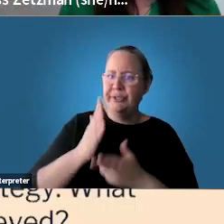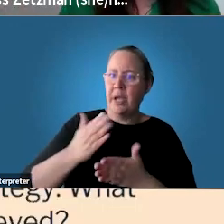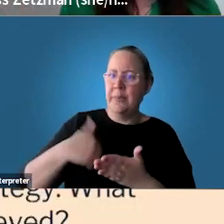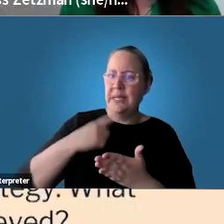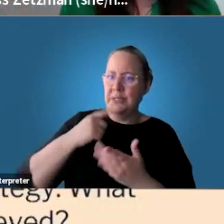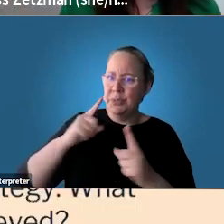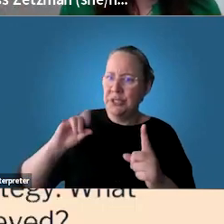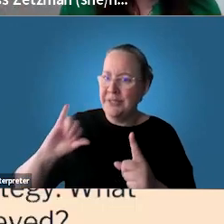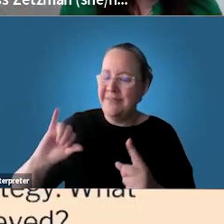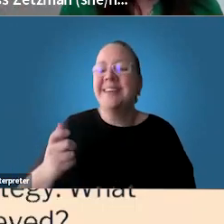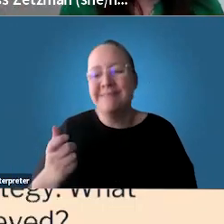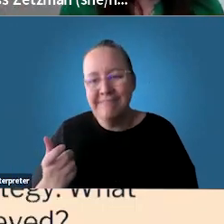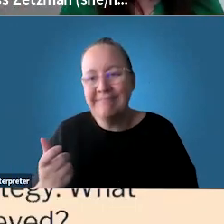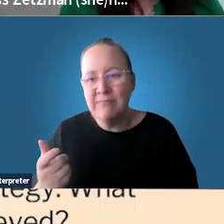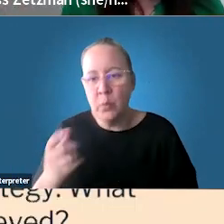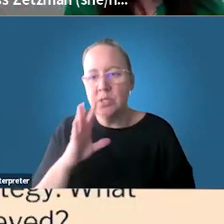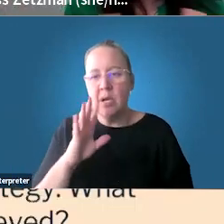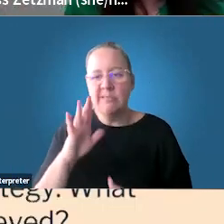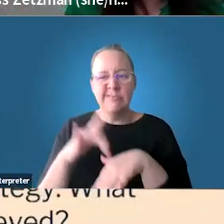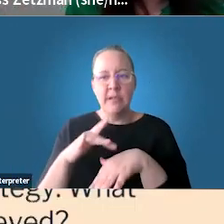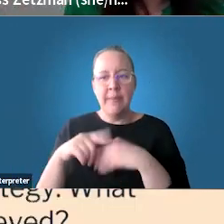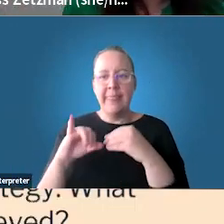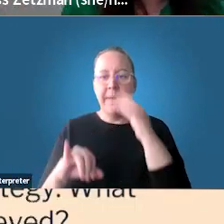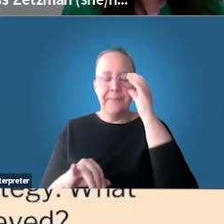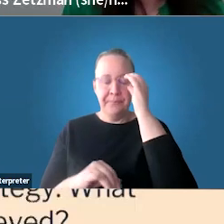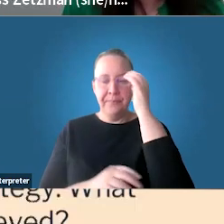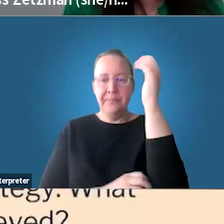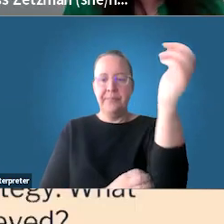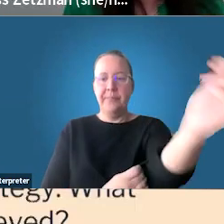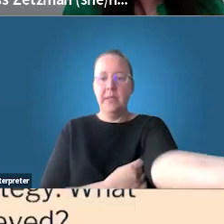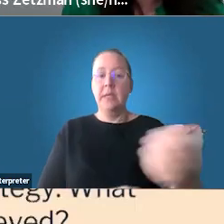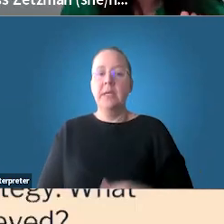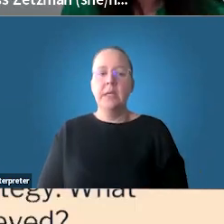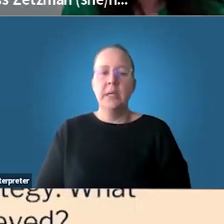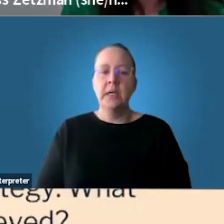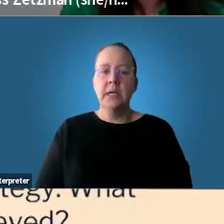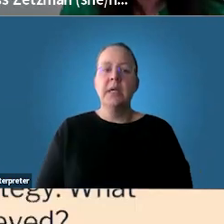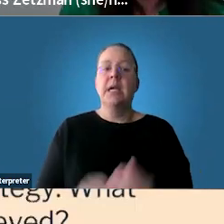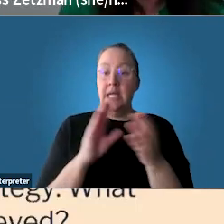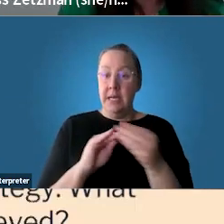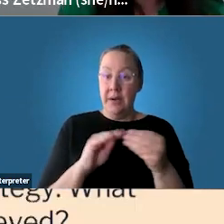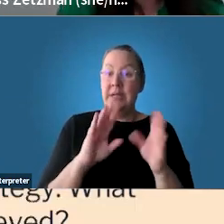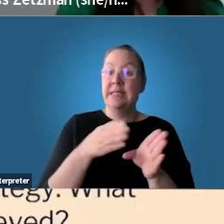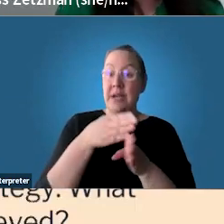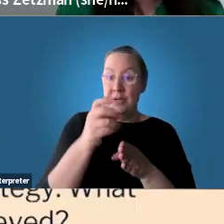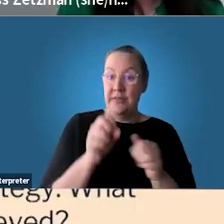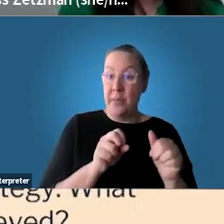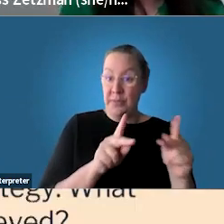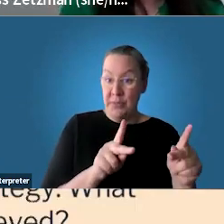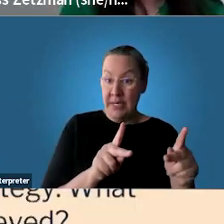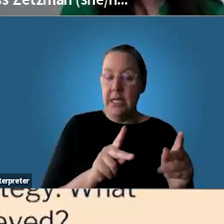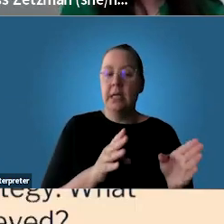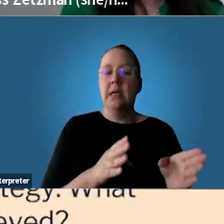to achieve this narrative North Star. Other areas to dig into when you can are the narrative areas of opportunity. Those are